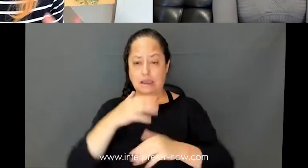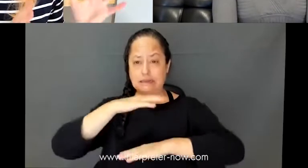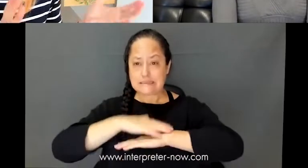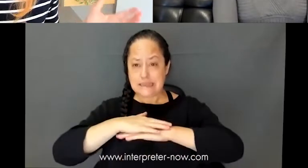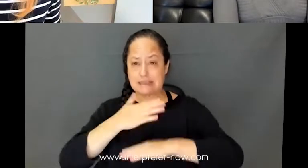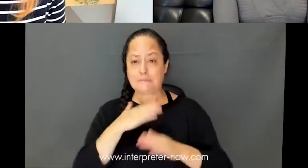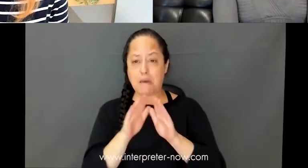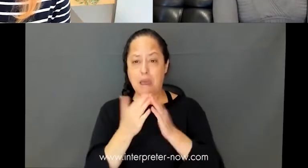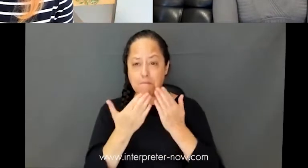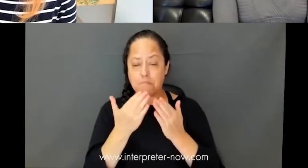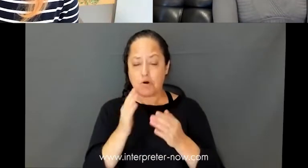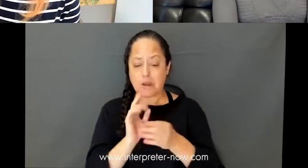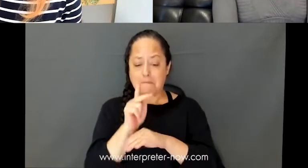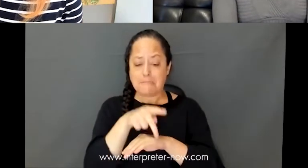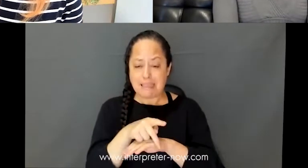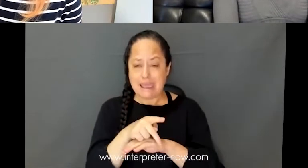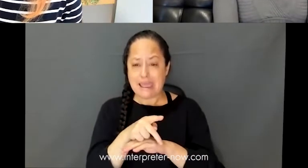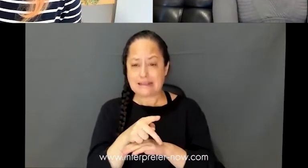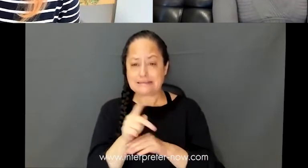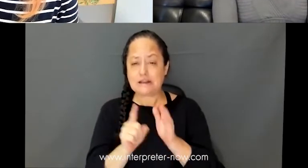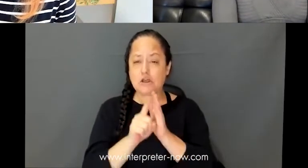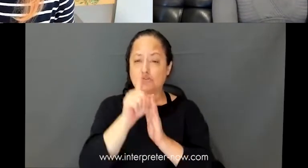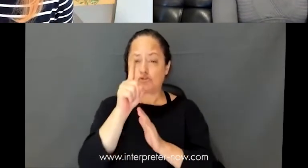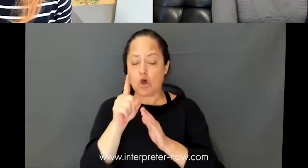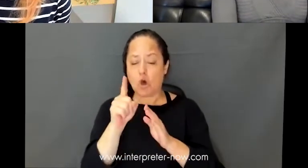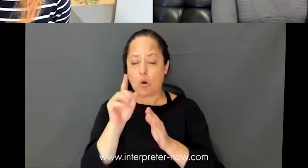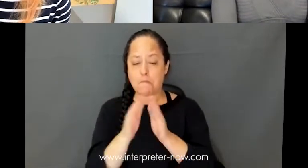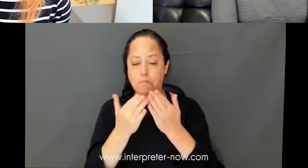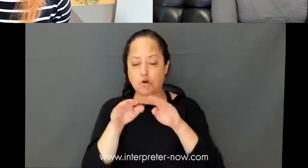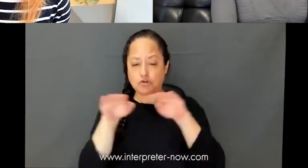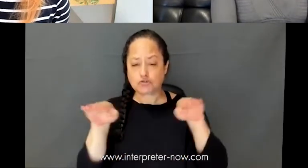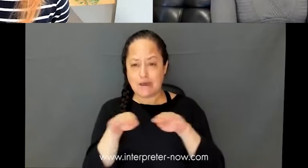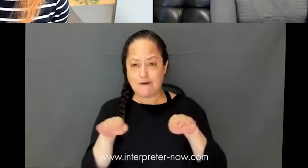book, surrounded by a couple of plants, and a slim, tall bookshelf on the other side.